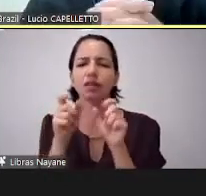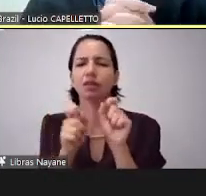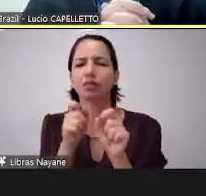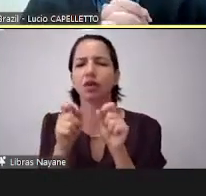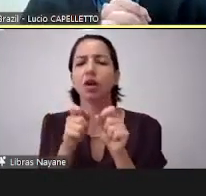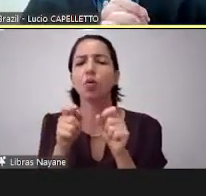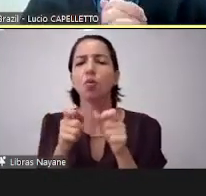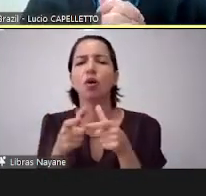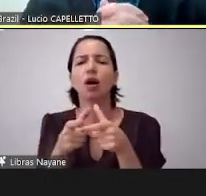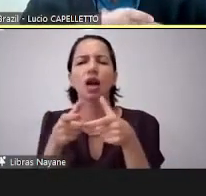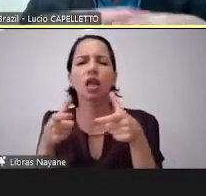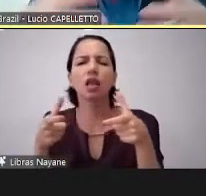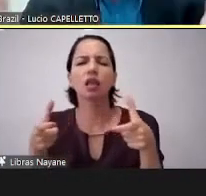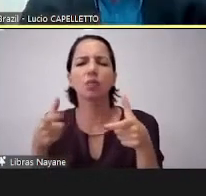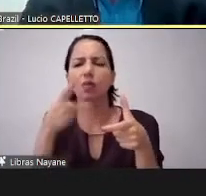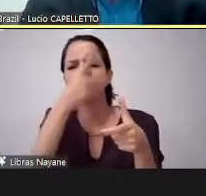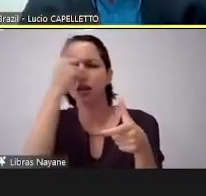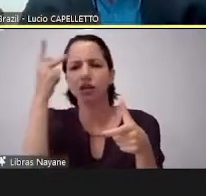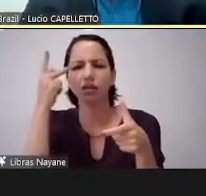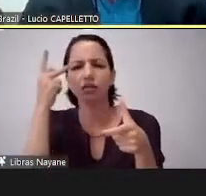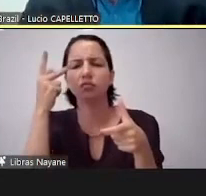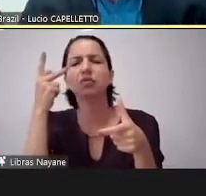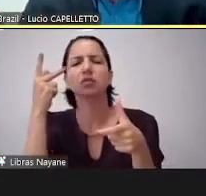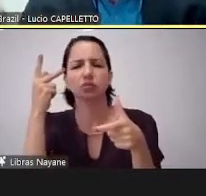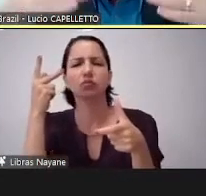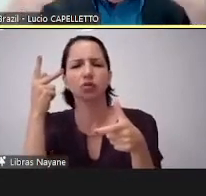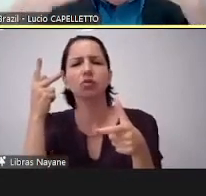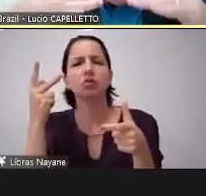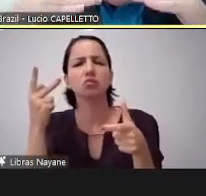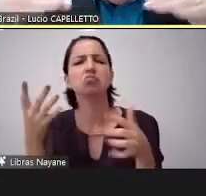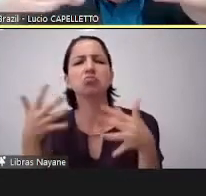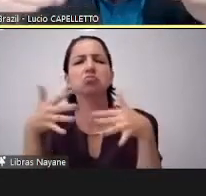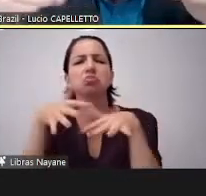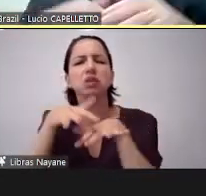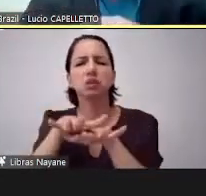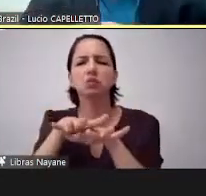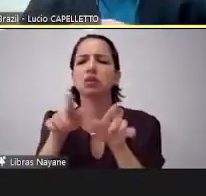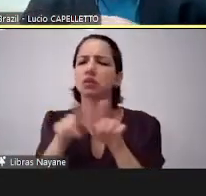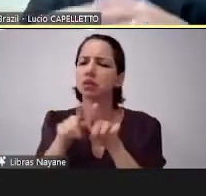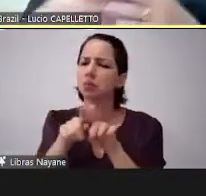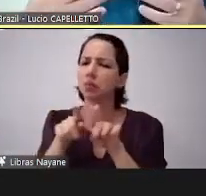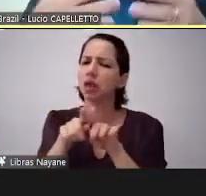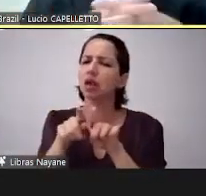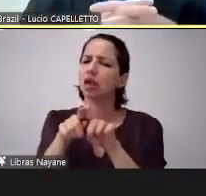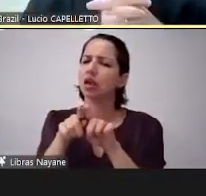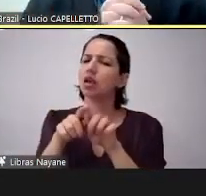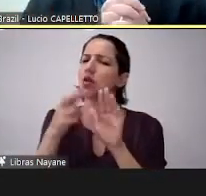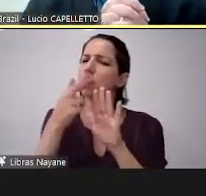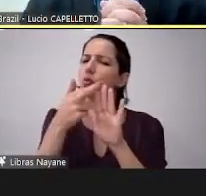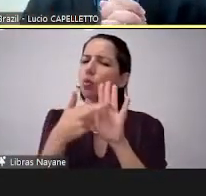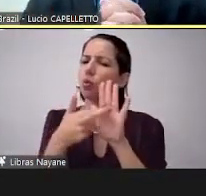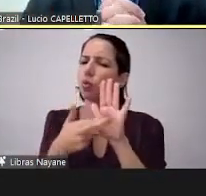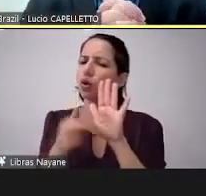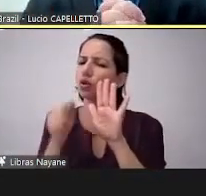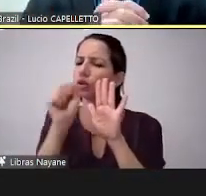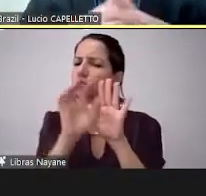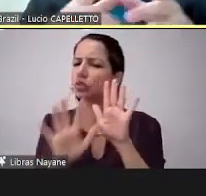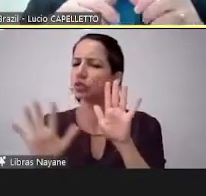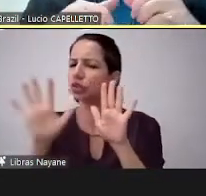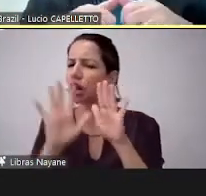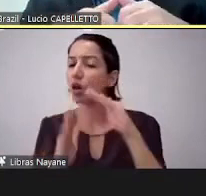of participants, like the federative entities participating,